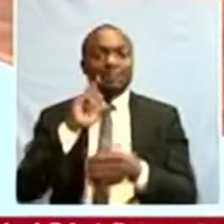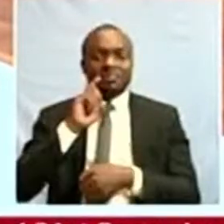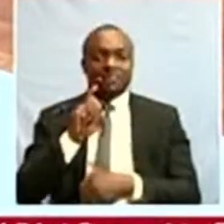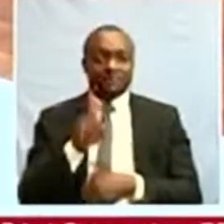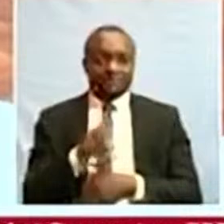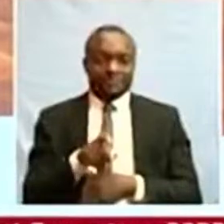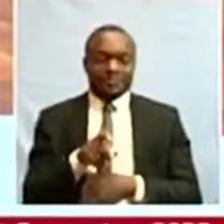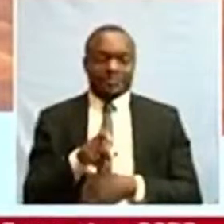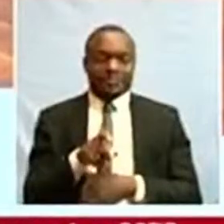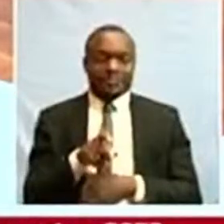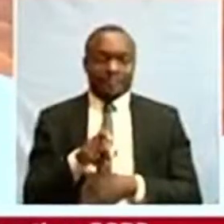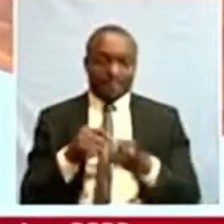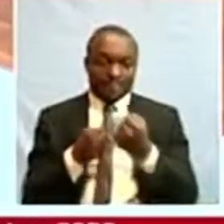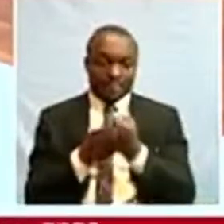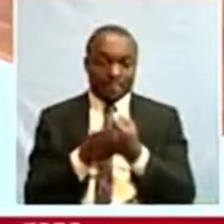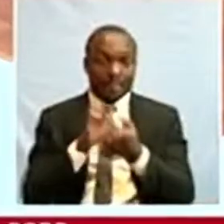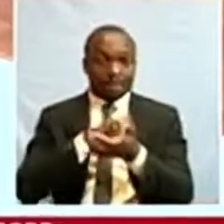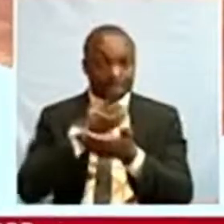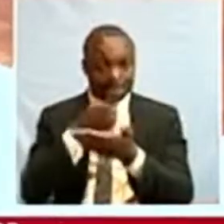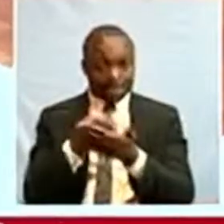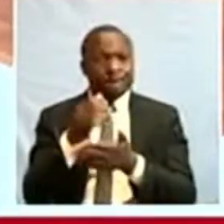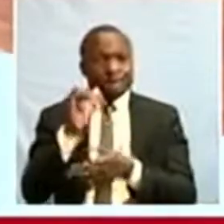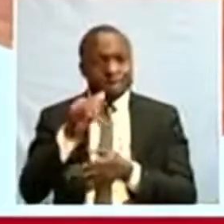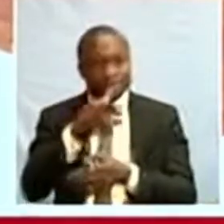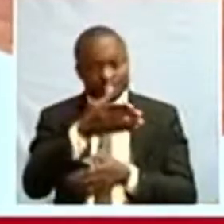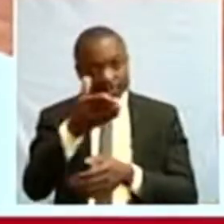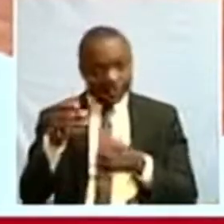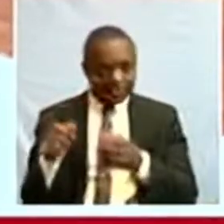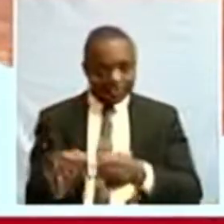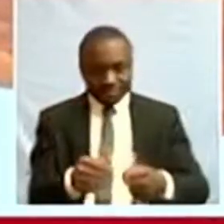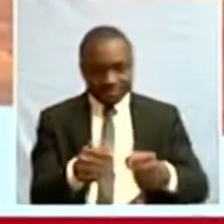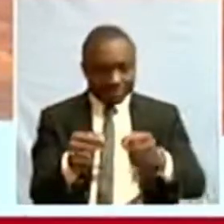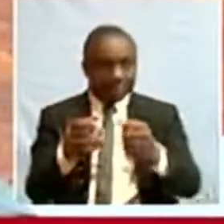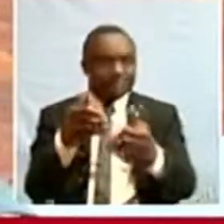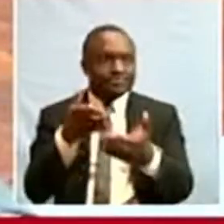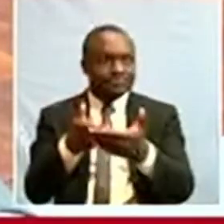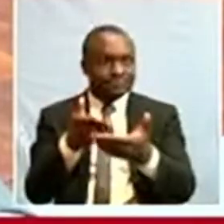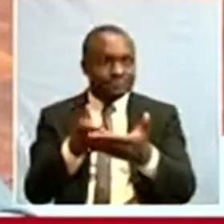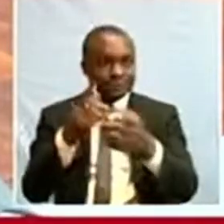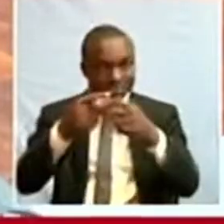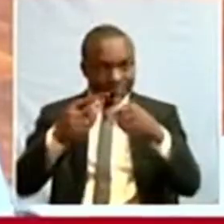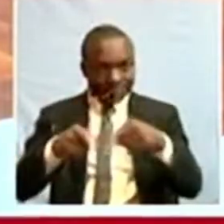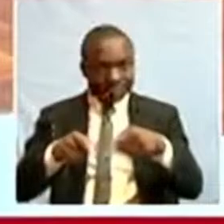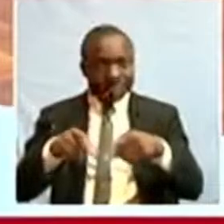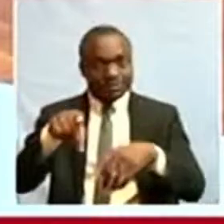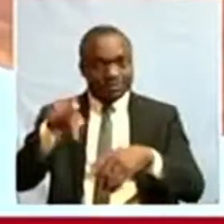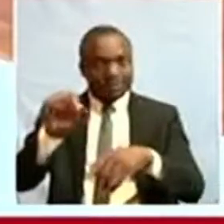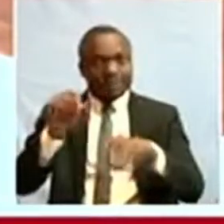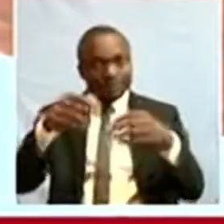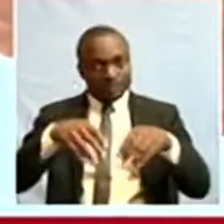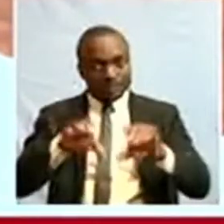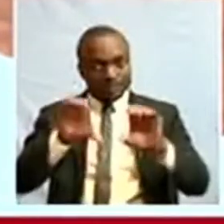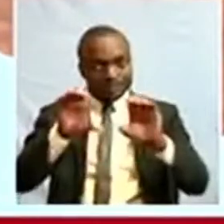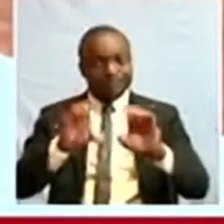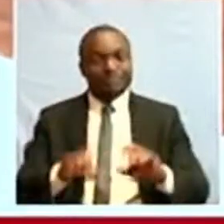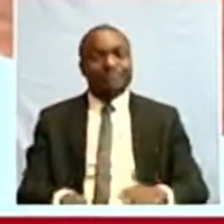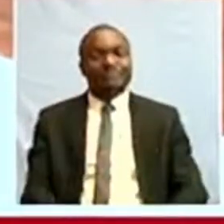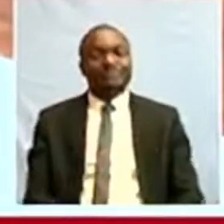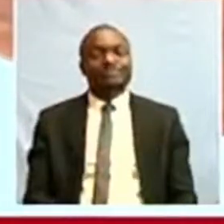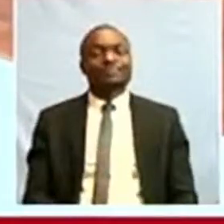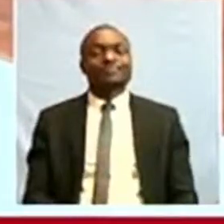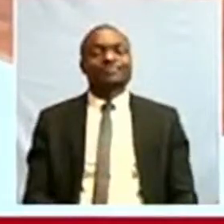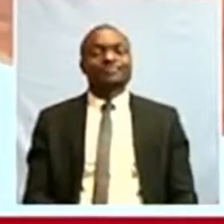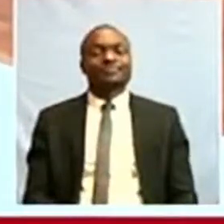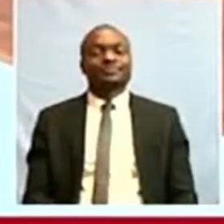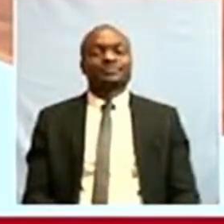be backed by evidence that yes, there's a system and this is happening. So PS, you can proceed.